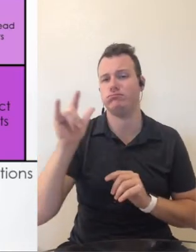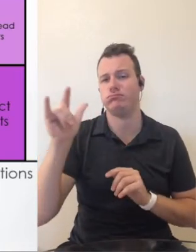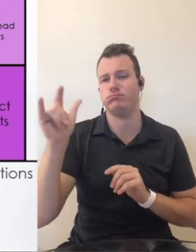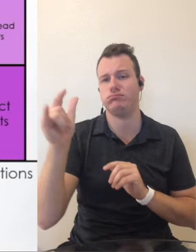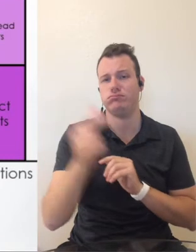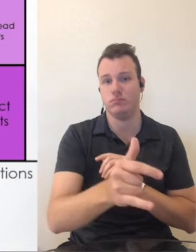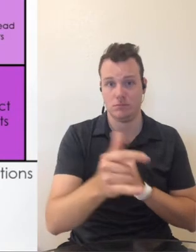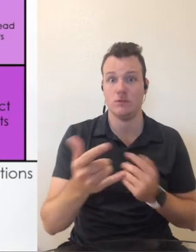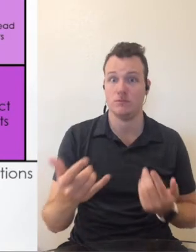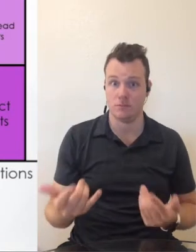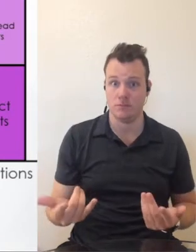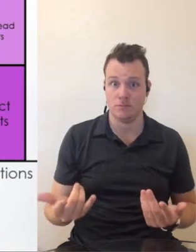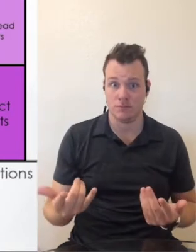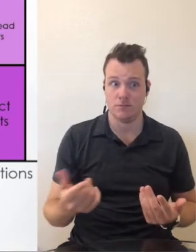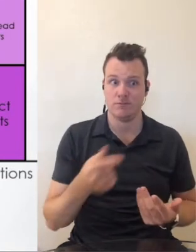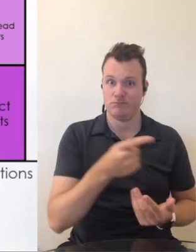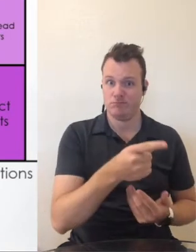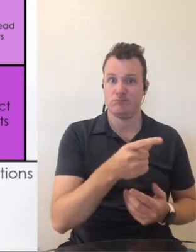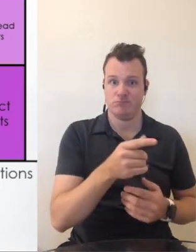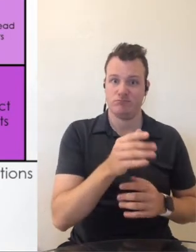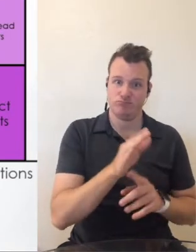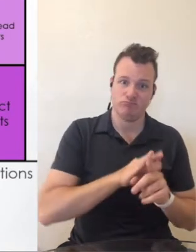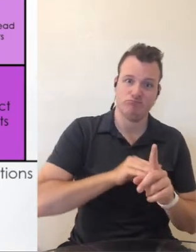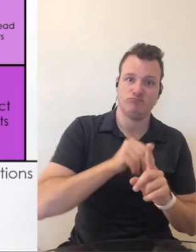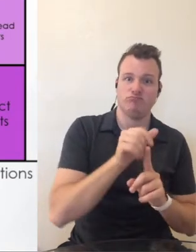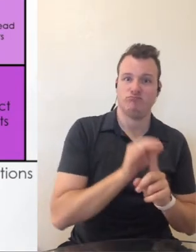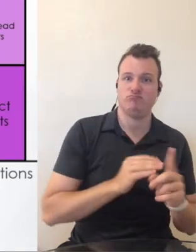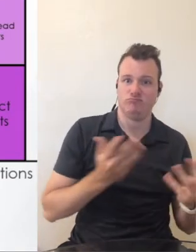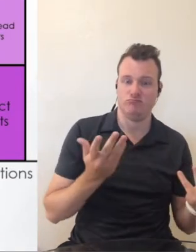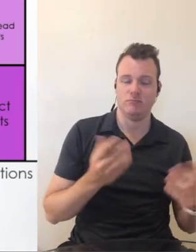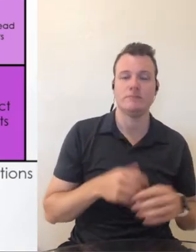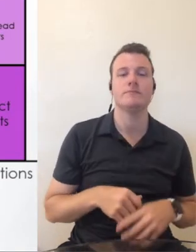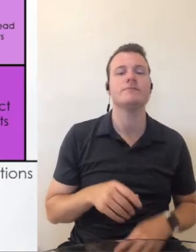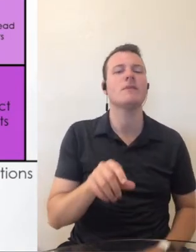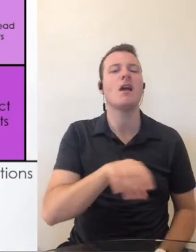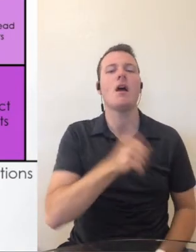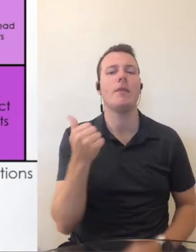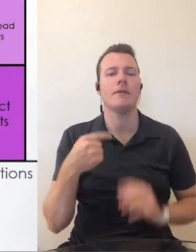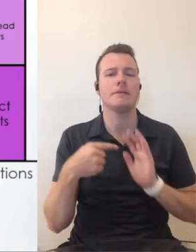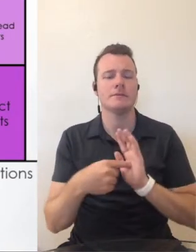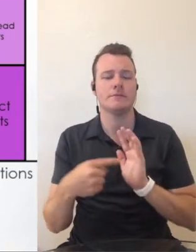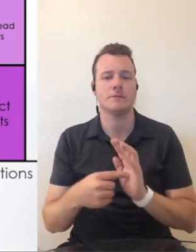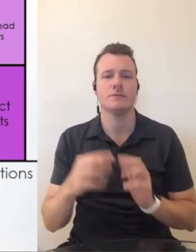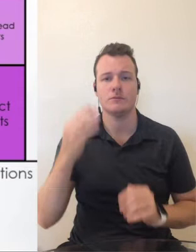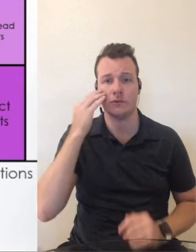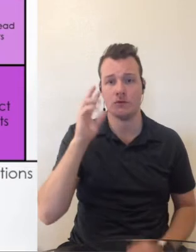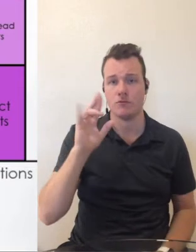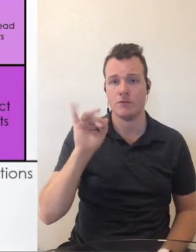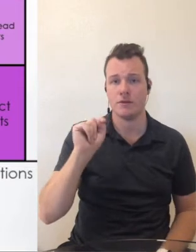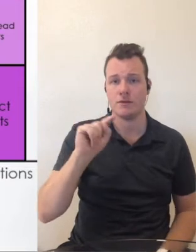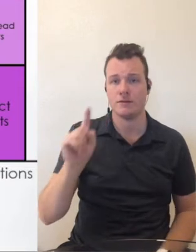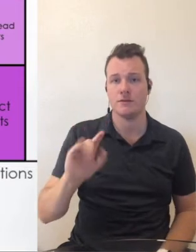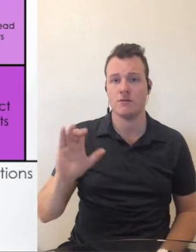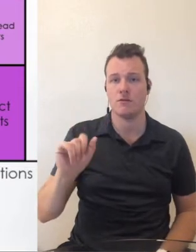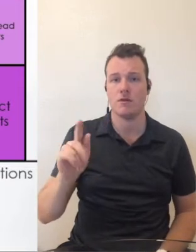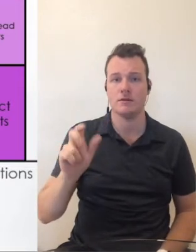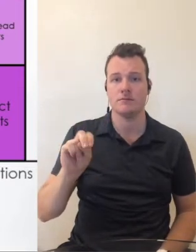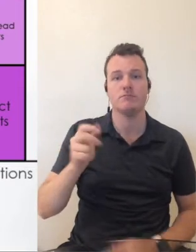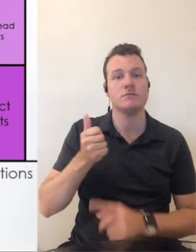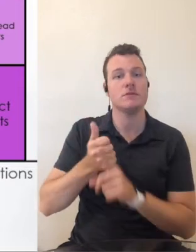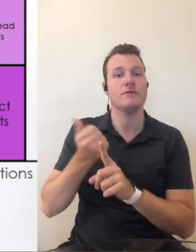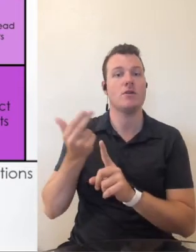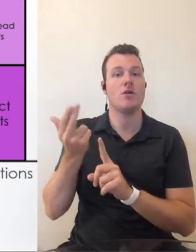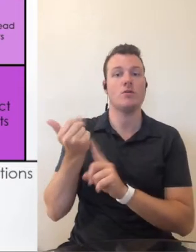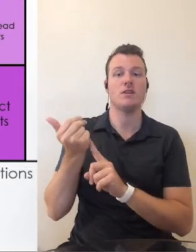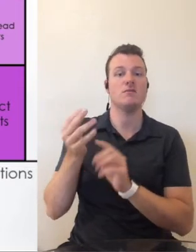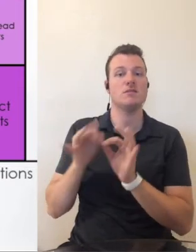B. And the third example that I'll give you is if you go to the Ritz-Carlton. The Ritz-Carlton is not any